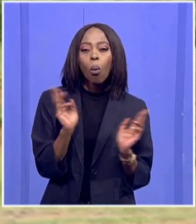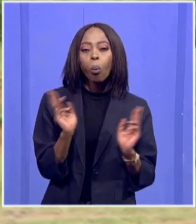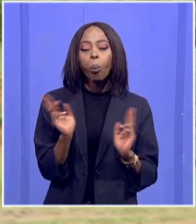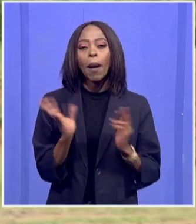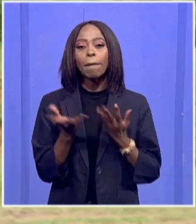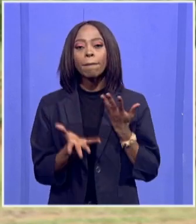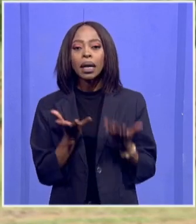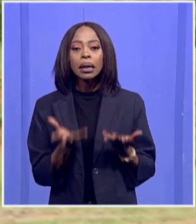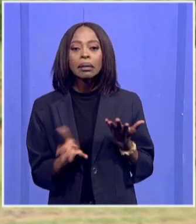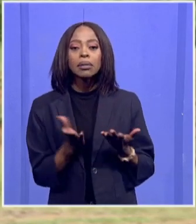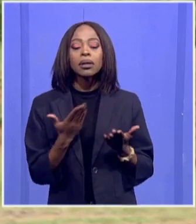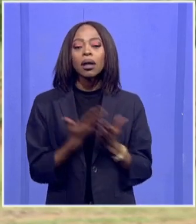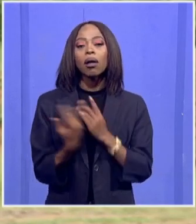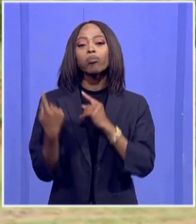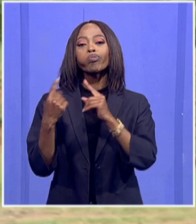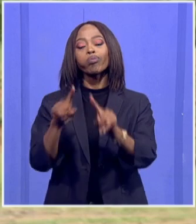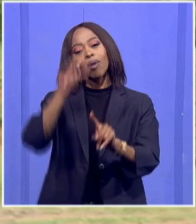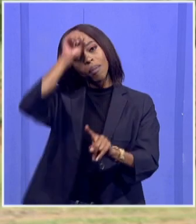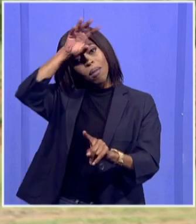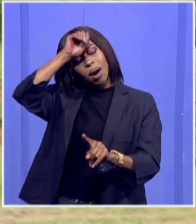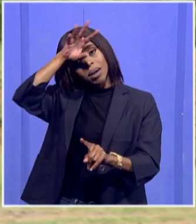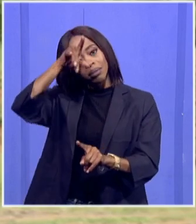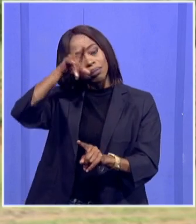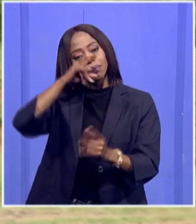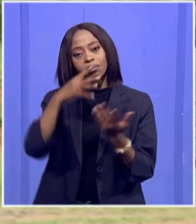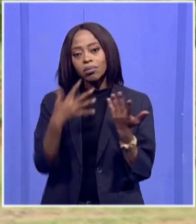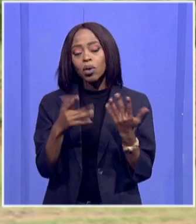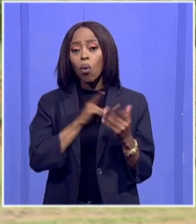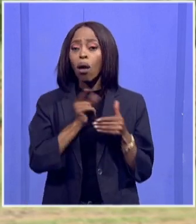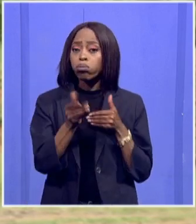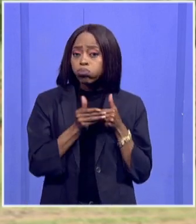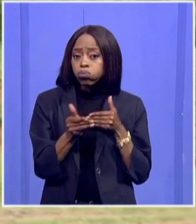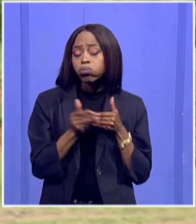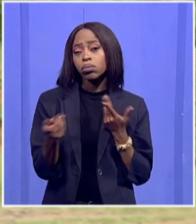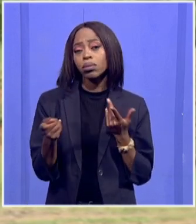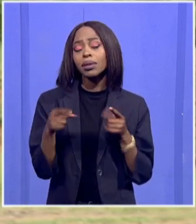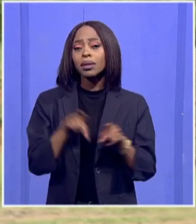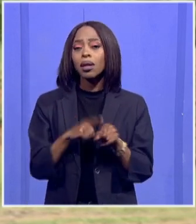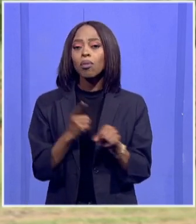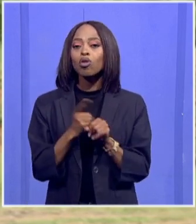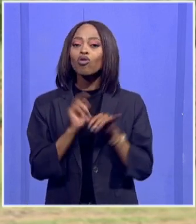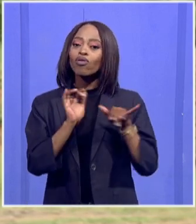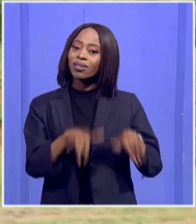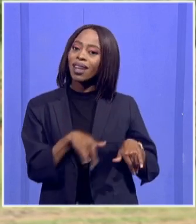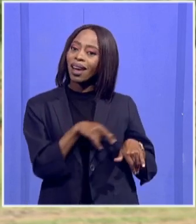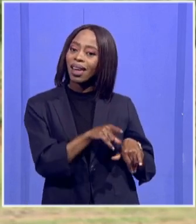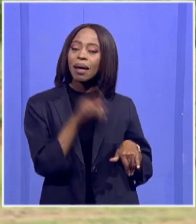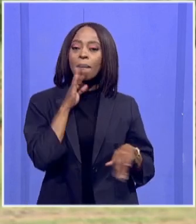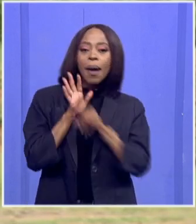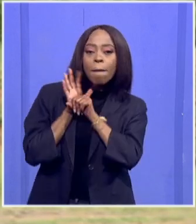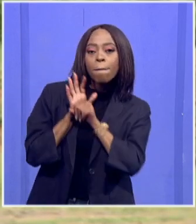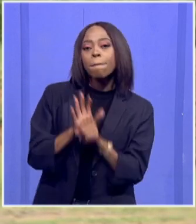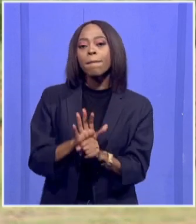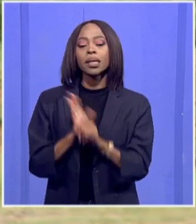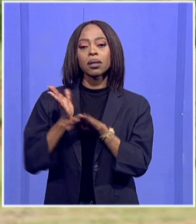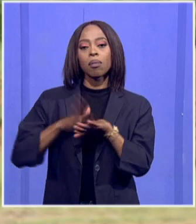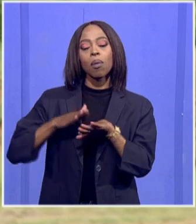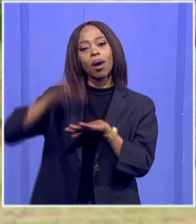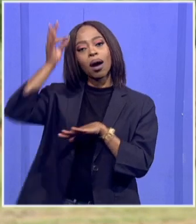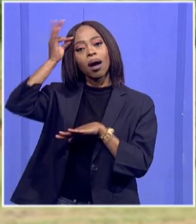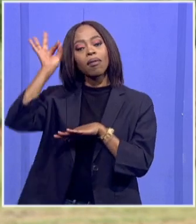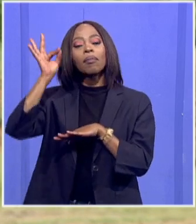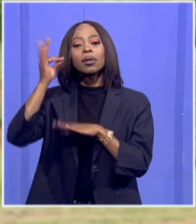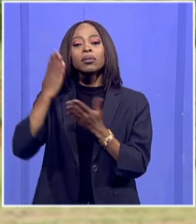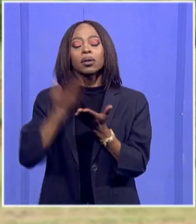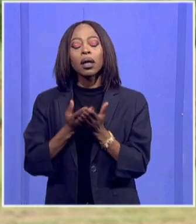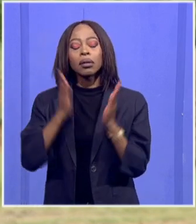be able to go to the mine. They will be so close to the mine, and also by camping here is trying to put pressure onto the government to ensure that